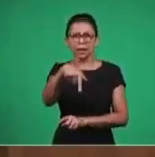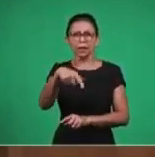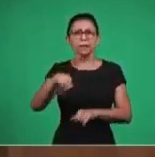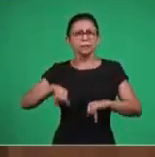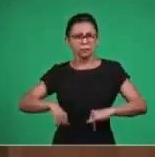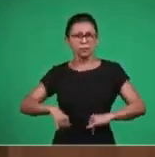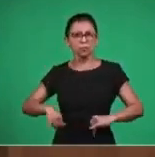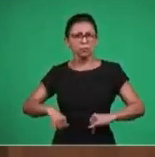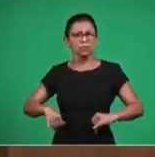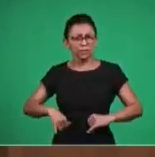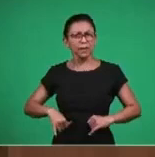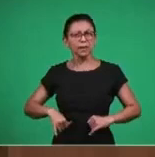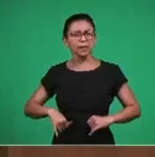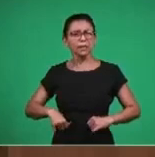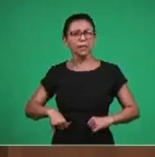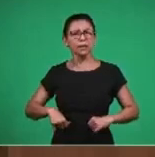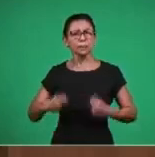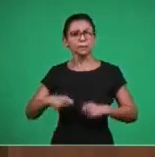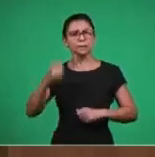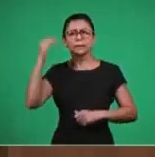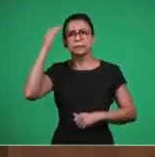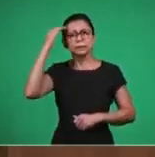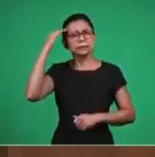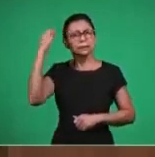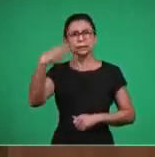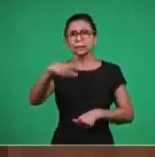suffer, you need to understand that that's what it is. It is your mission.